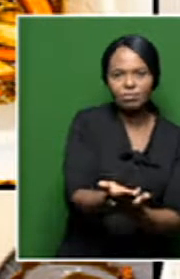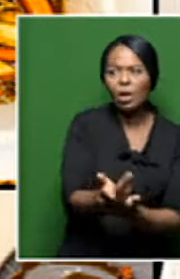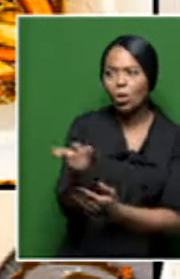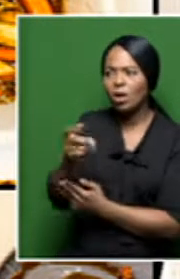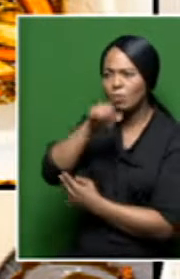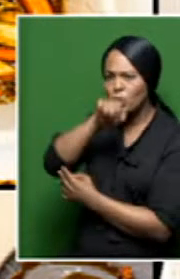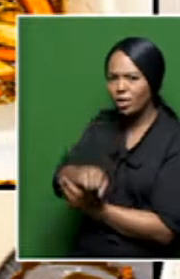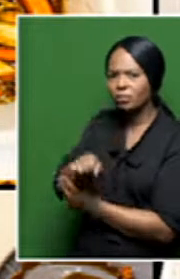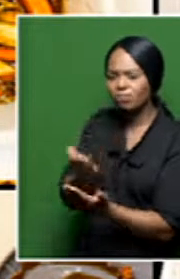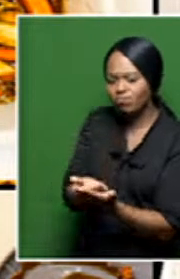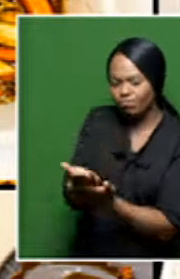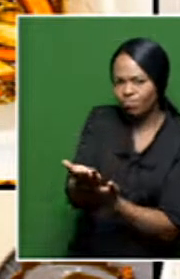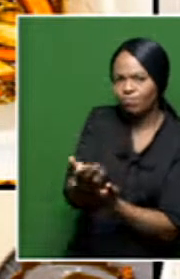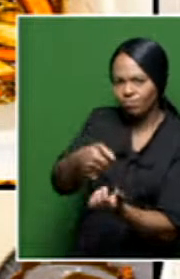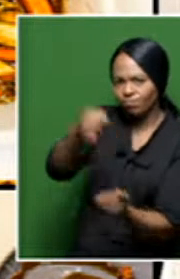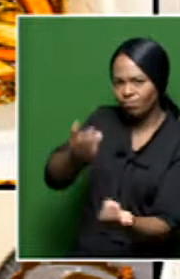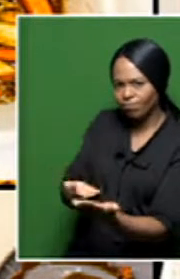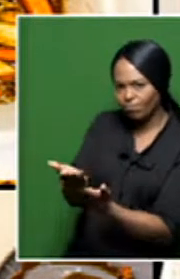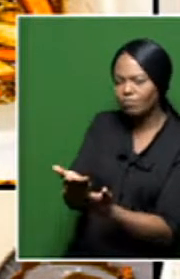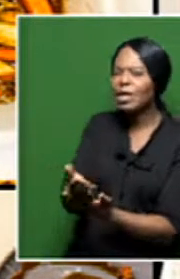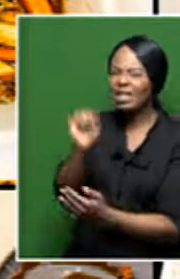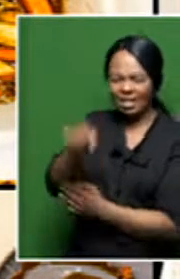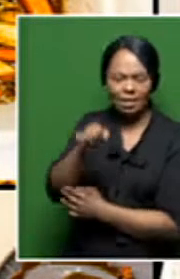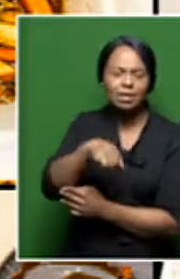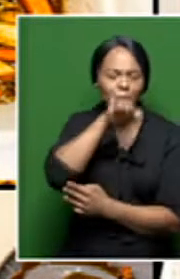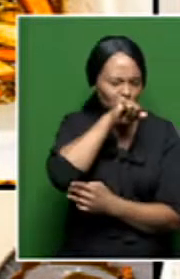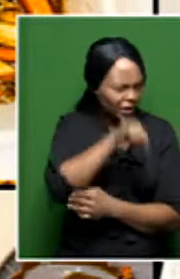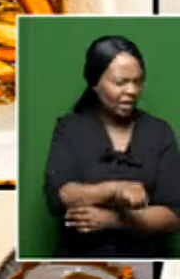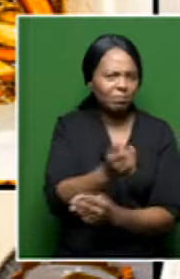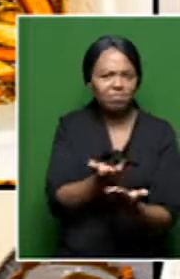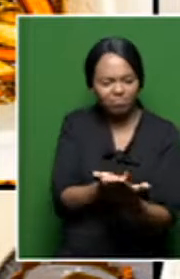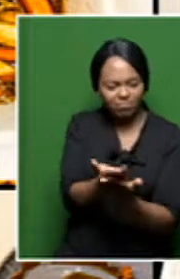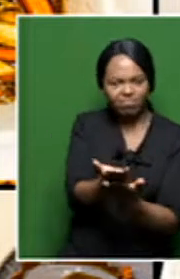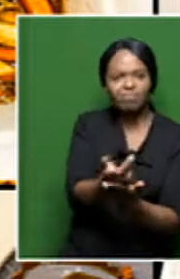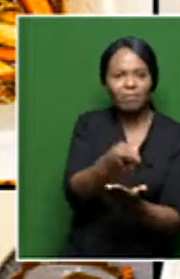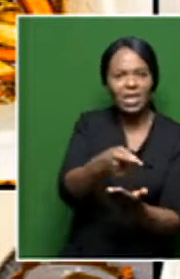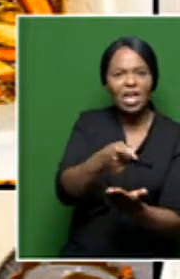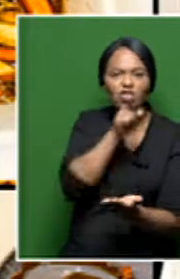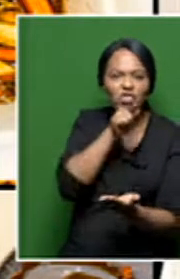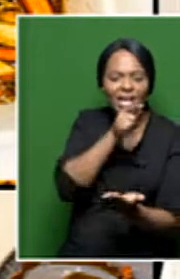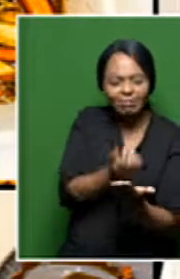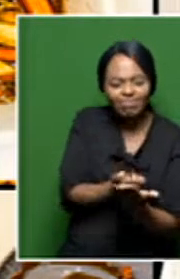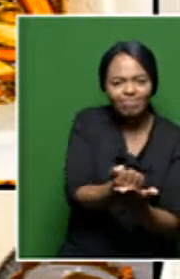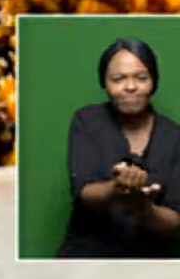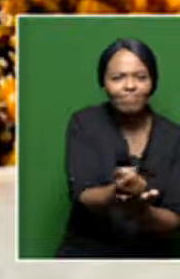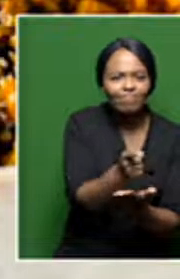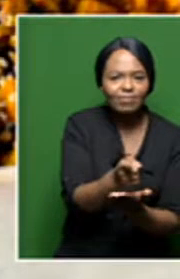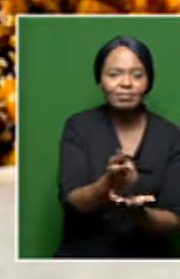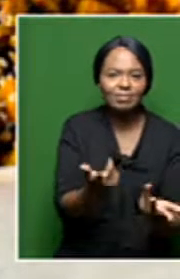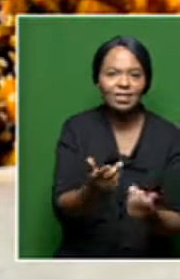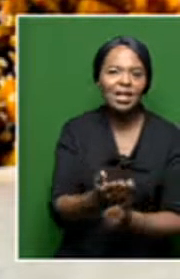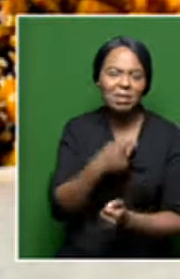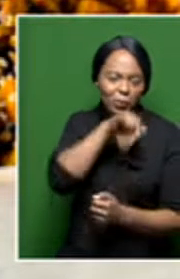roasting it? Yeah, I love roasted chicken. I will eat chicken roasted, fried, grilled. You know, if you could eat it raw, I probably would too,